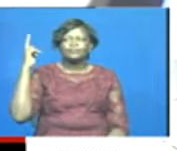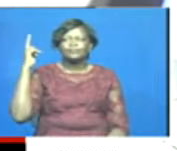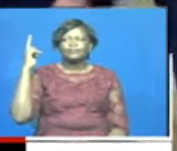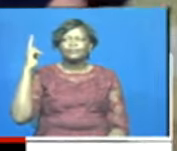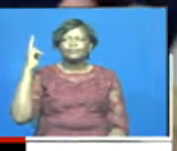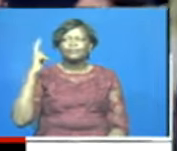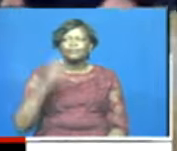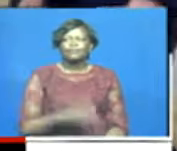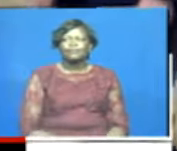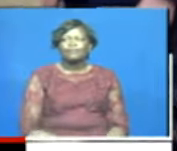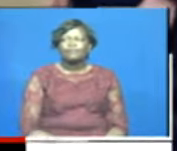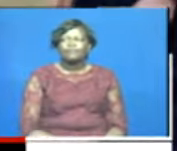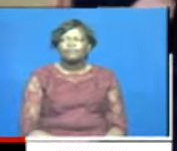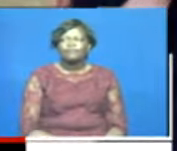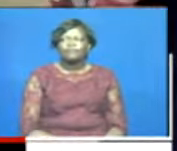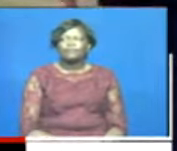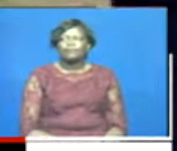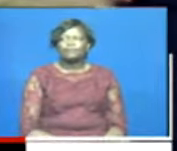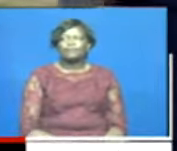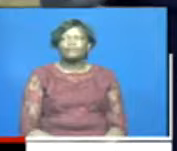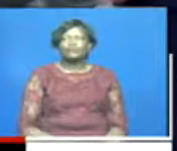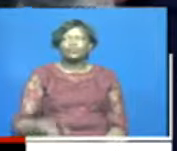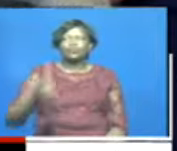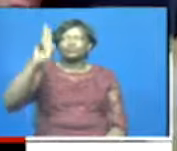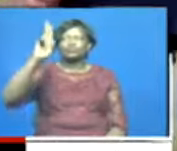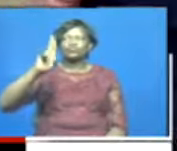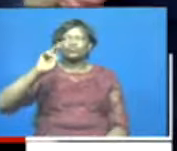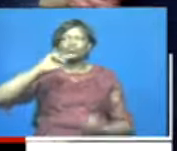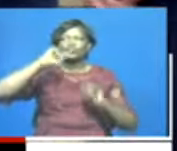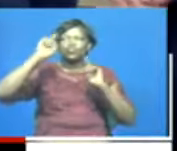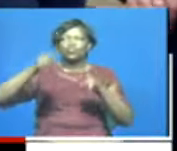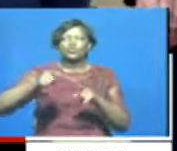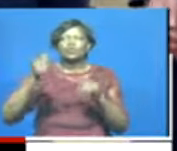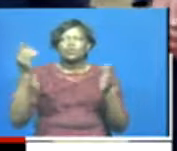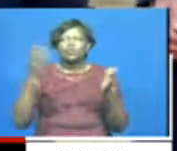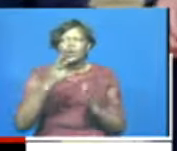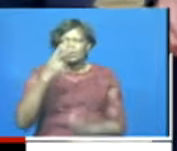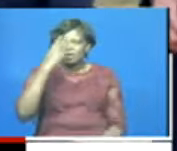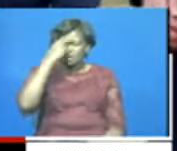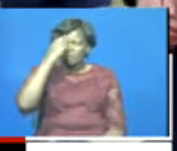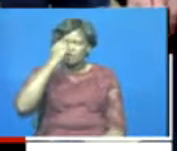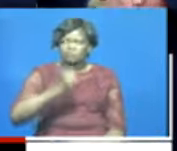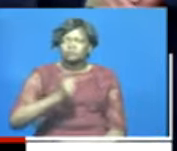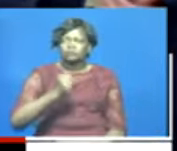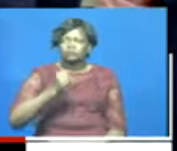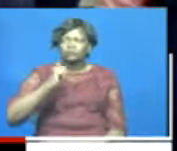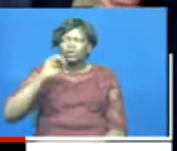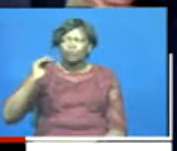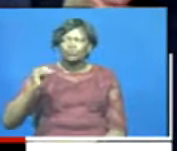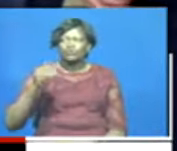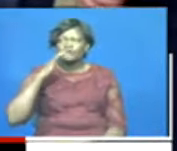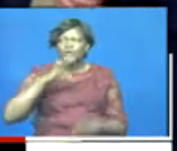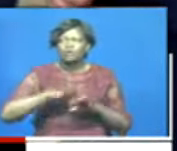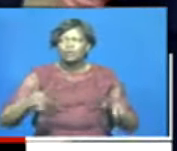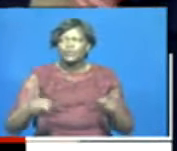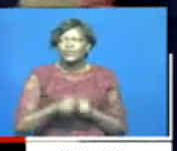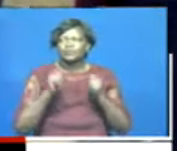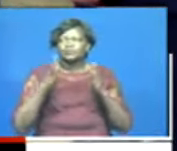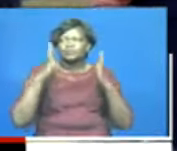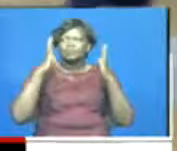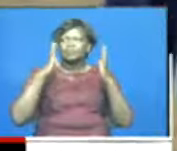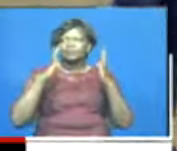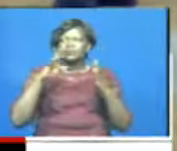detail. Kenyatta was at Mbulbul area of Kajiado County for the groundbreaking ceremony of the